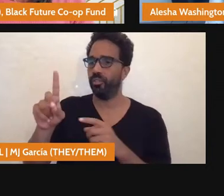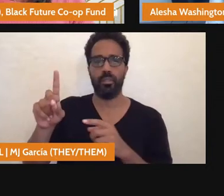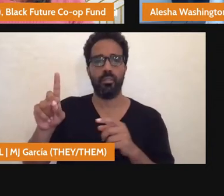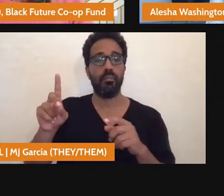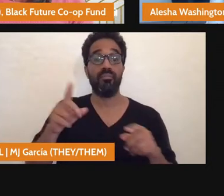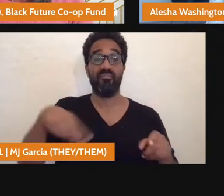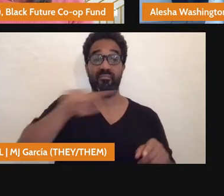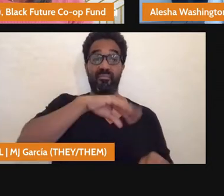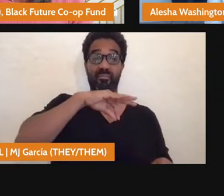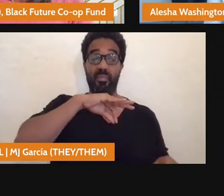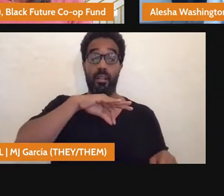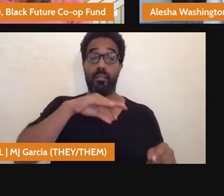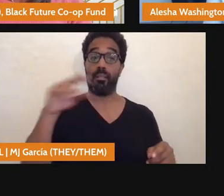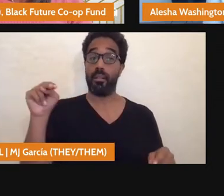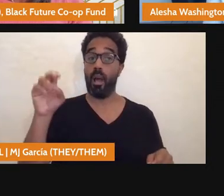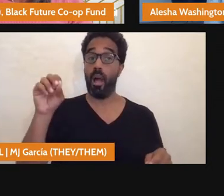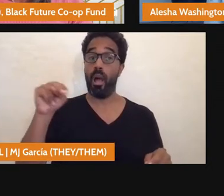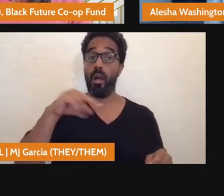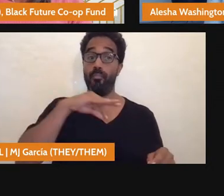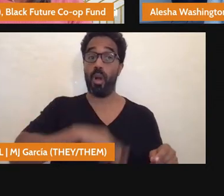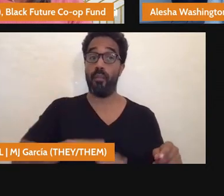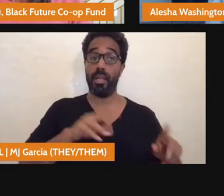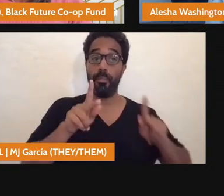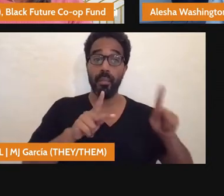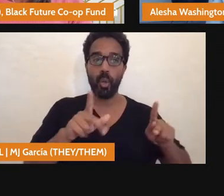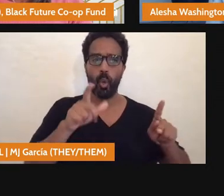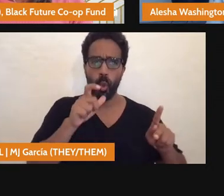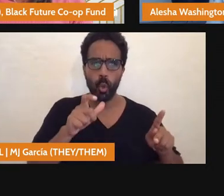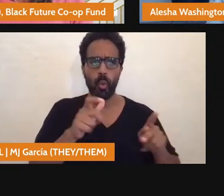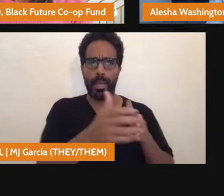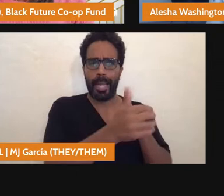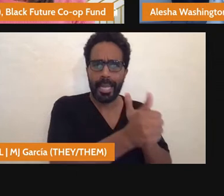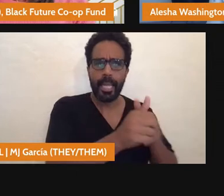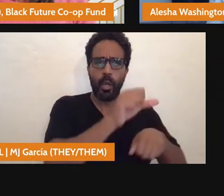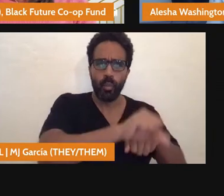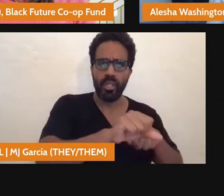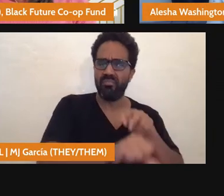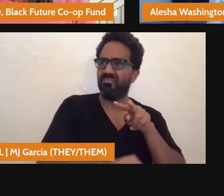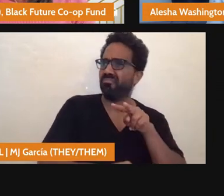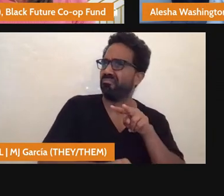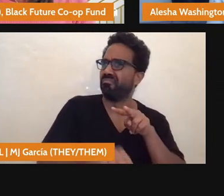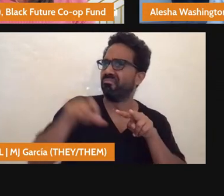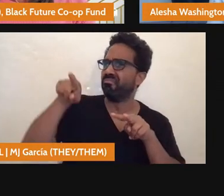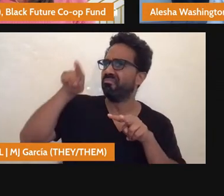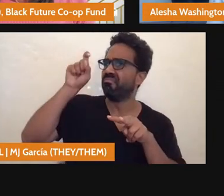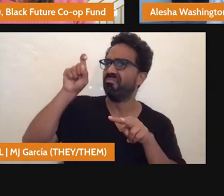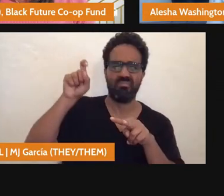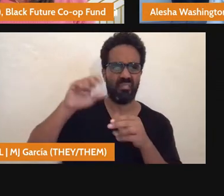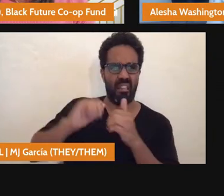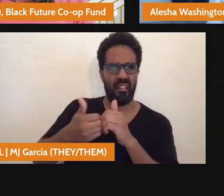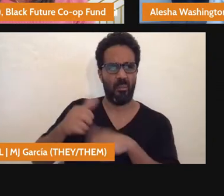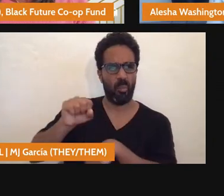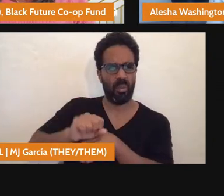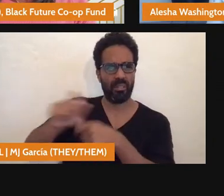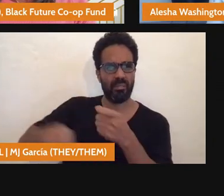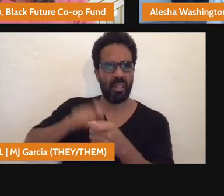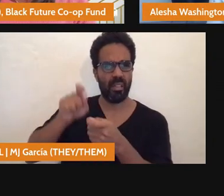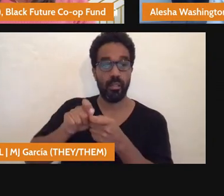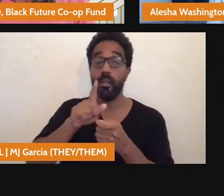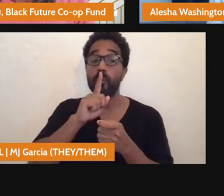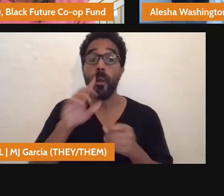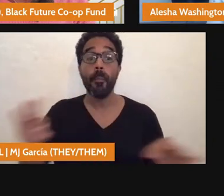and the folks that are on the ground. And I think being more transparent and bringing folks into the